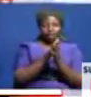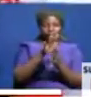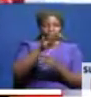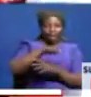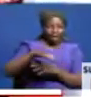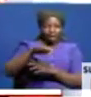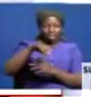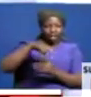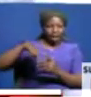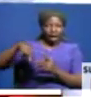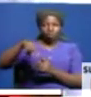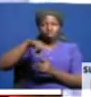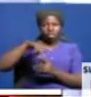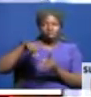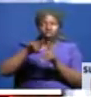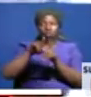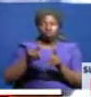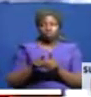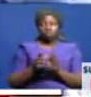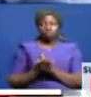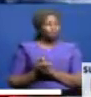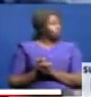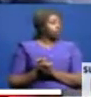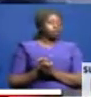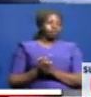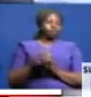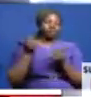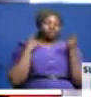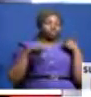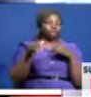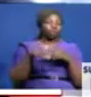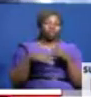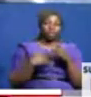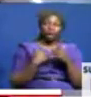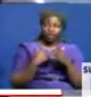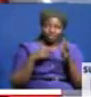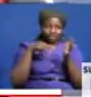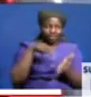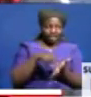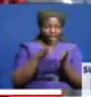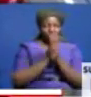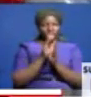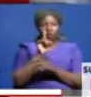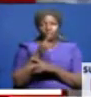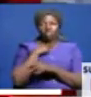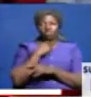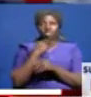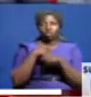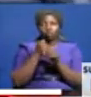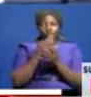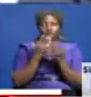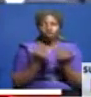And that is why kama kaunti ya Kericho tumesimama kwa kauli moja tuhakikishe ya kwamba watoto hawatateseka kwenda